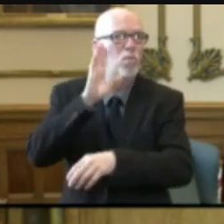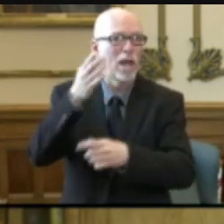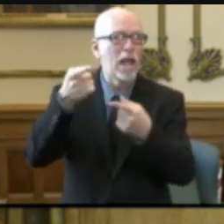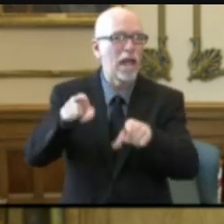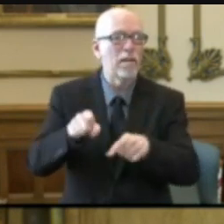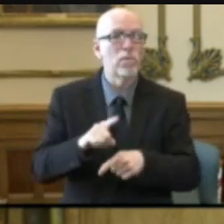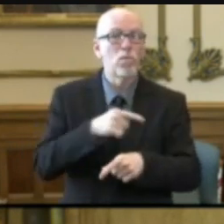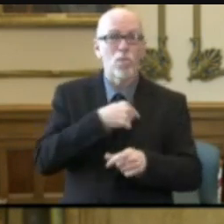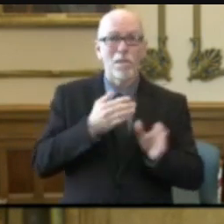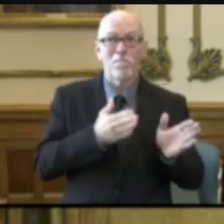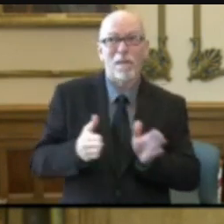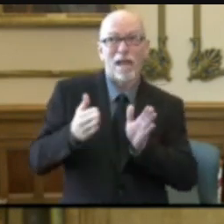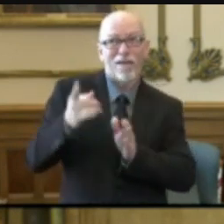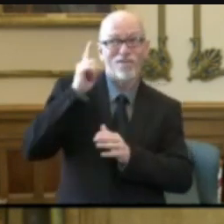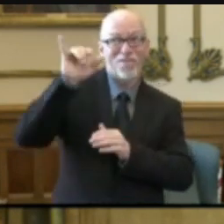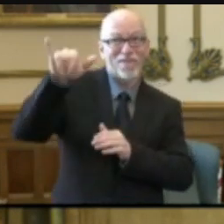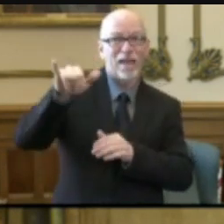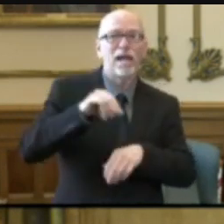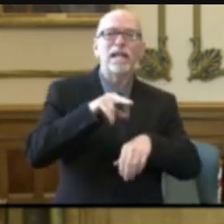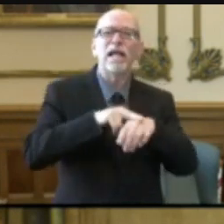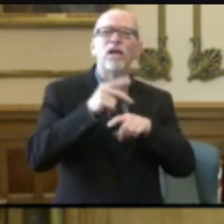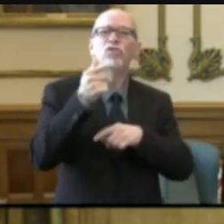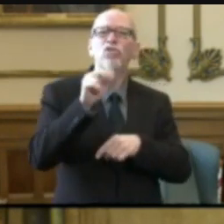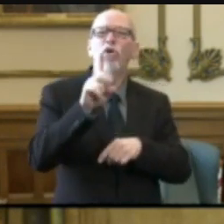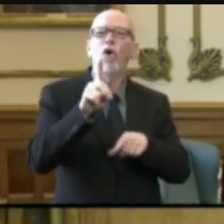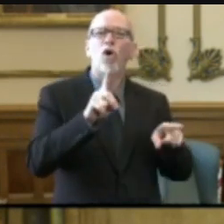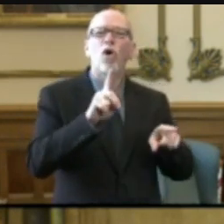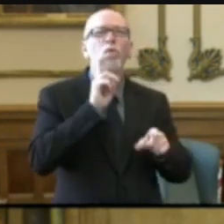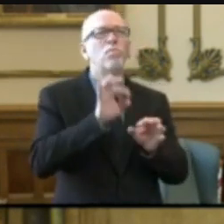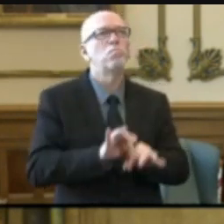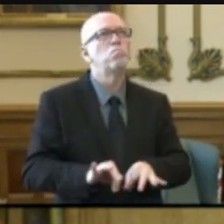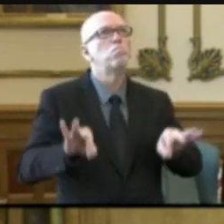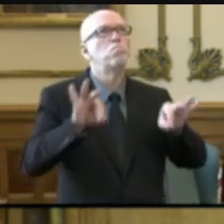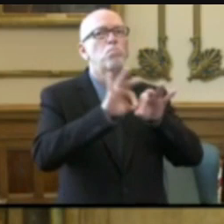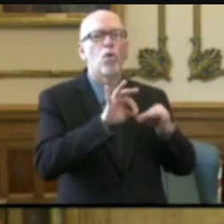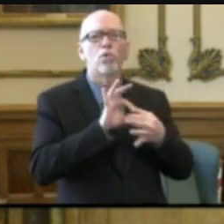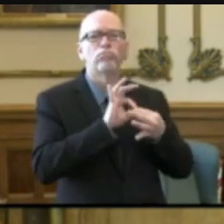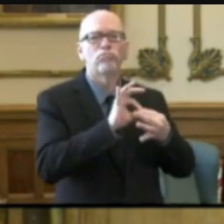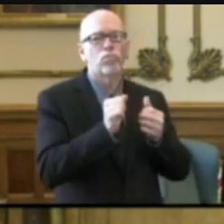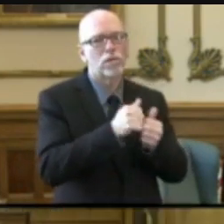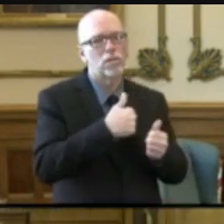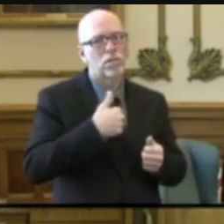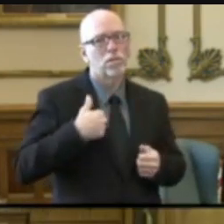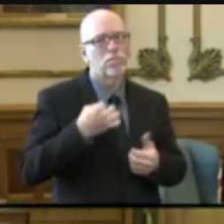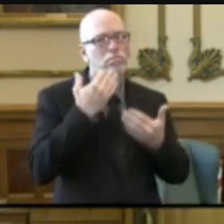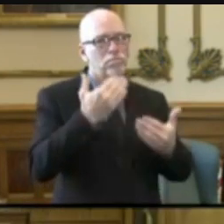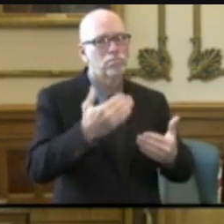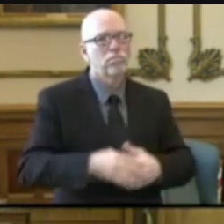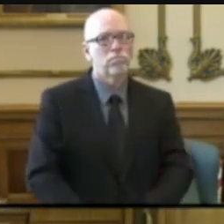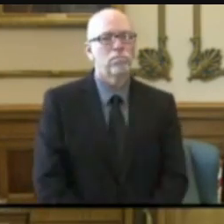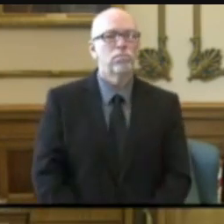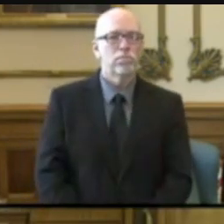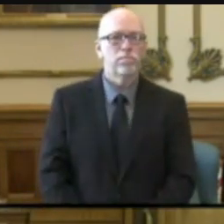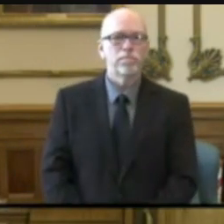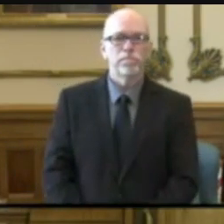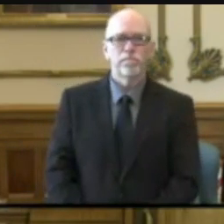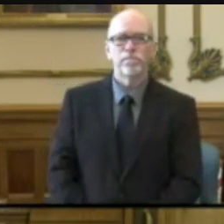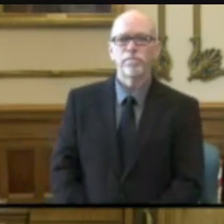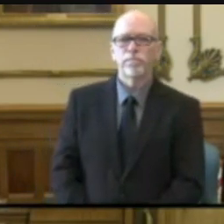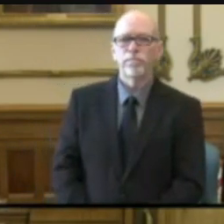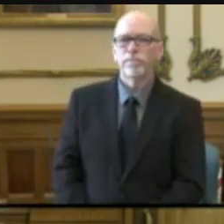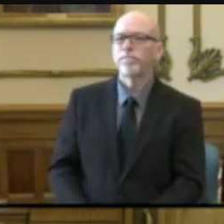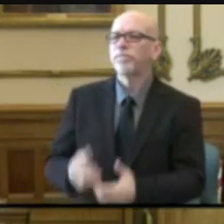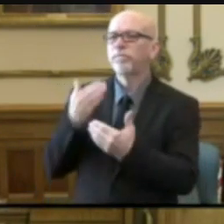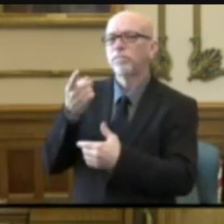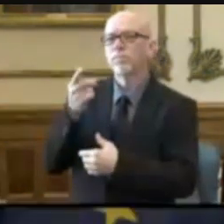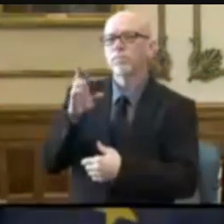peak of that surge, the National Guard is a critical partner in that planning. Thank you. Thank you, Dr. Box, and that's